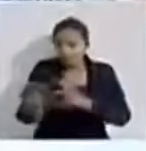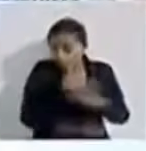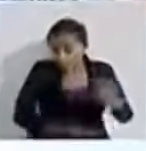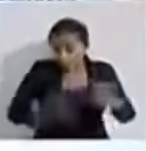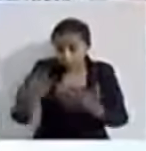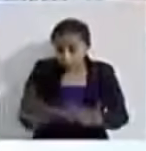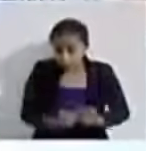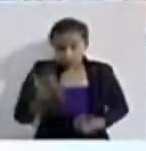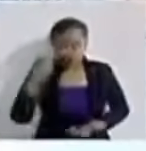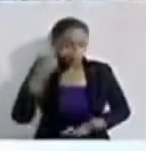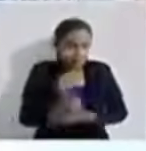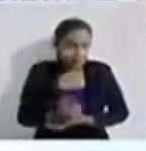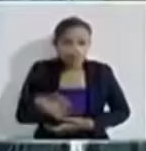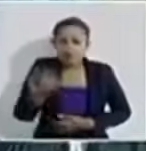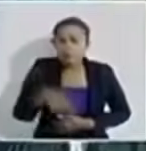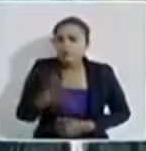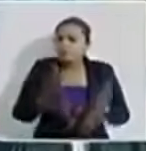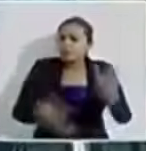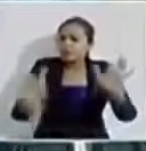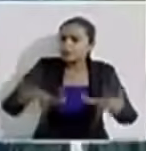A